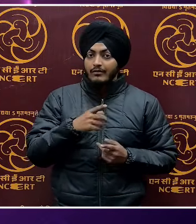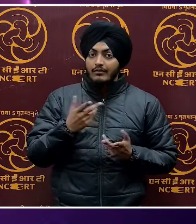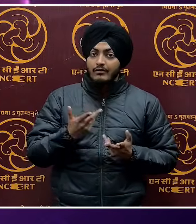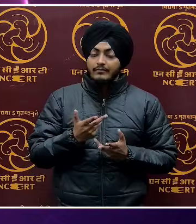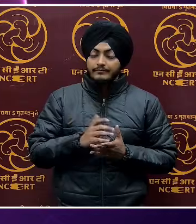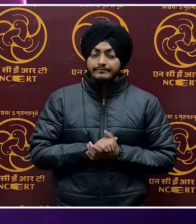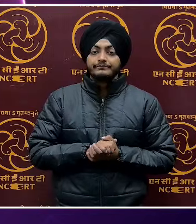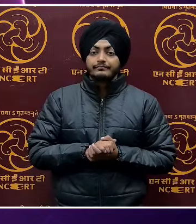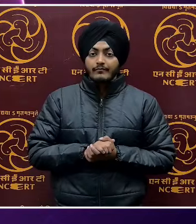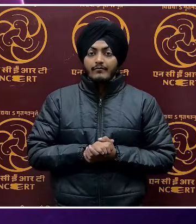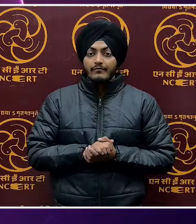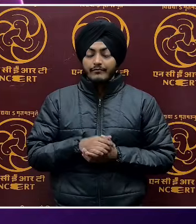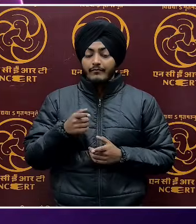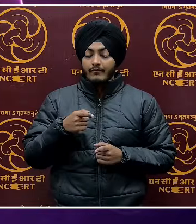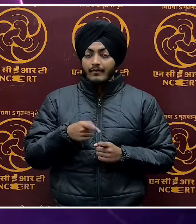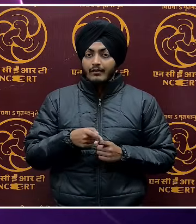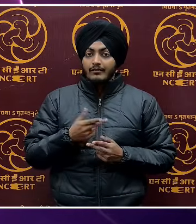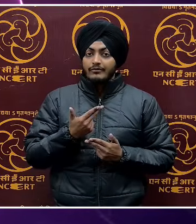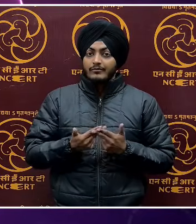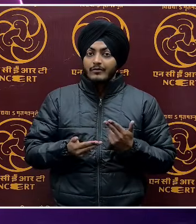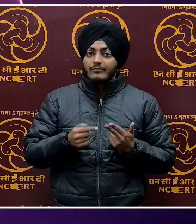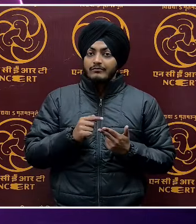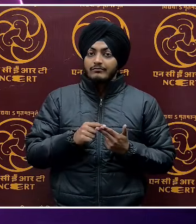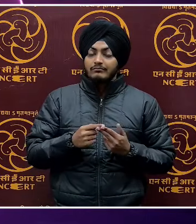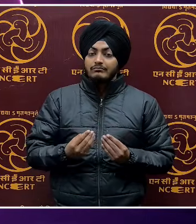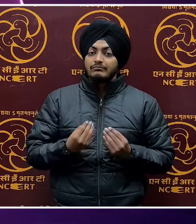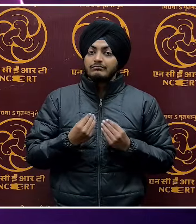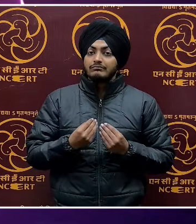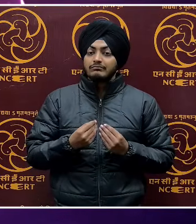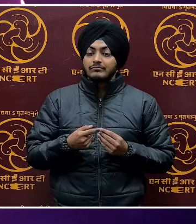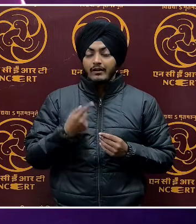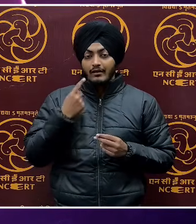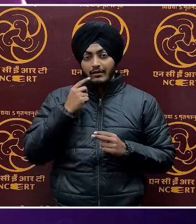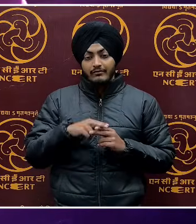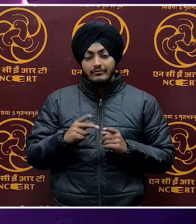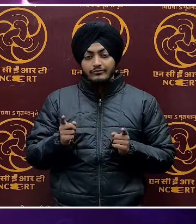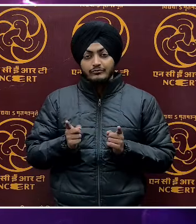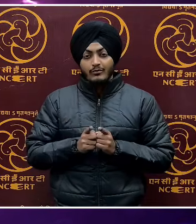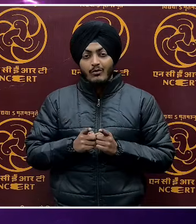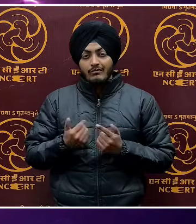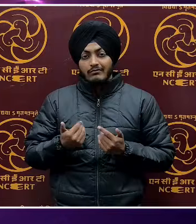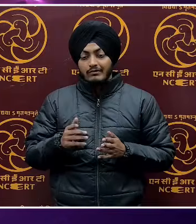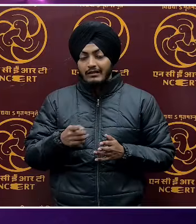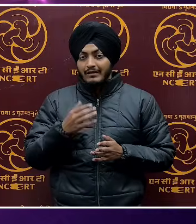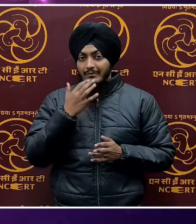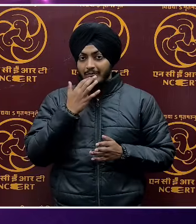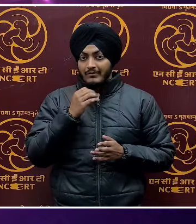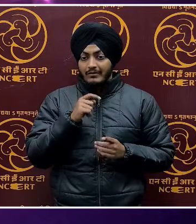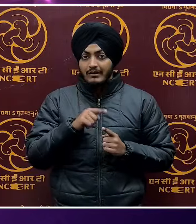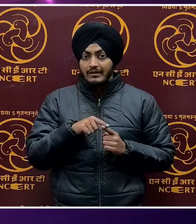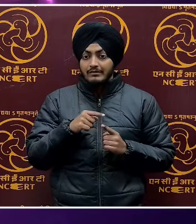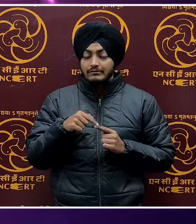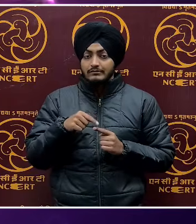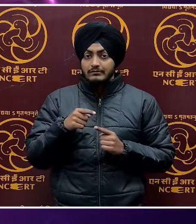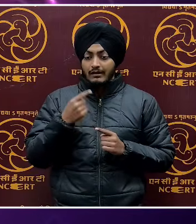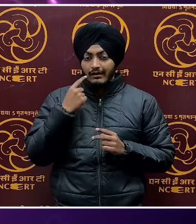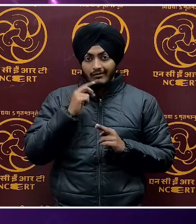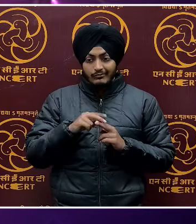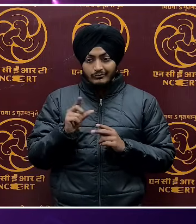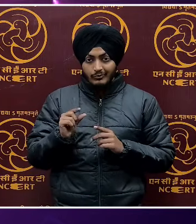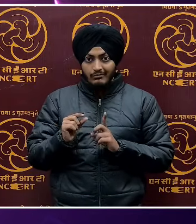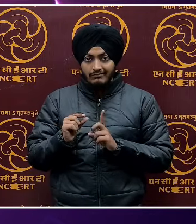poem is somehow giving this message only that even something is small, it doesn't mean that it don't hold any values. It